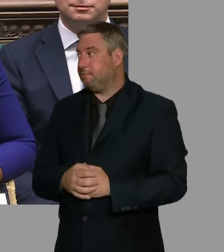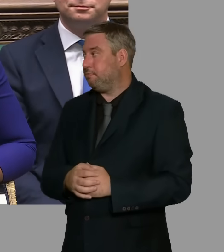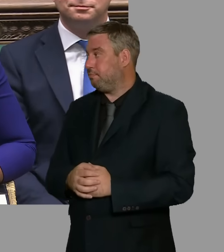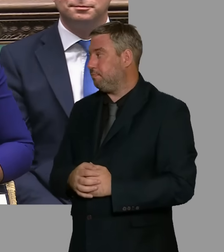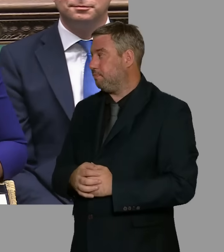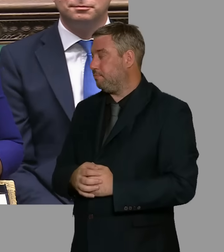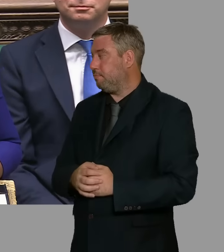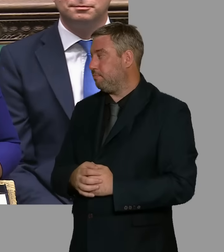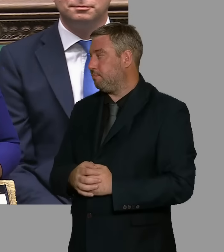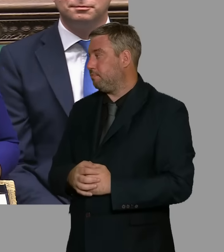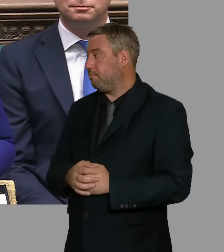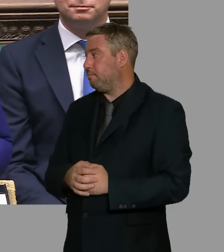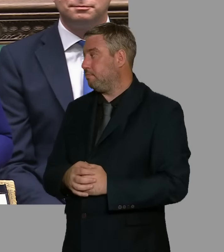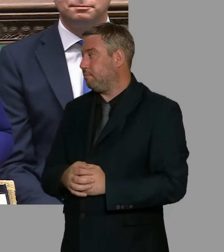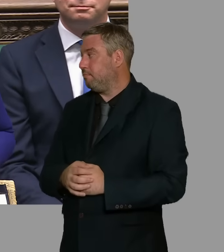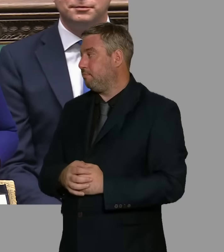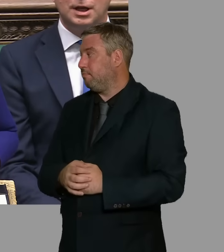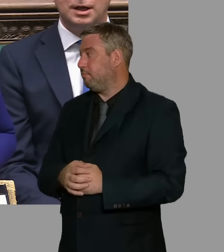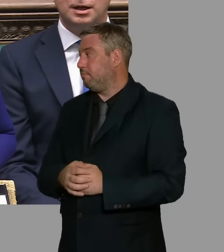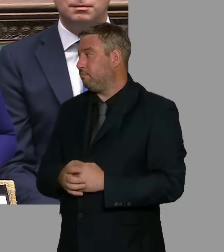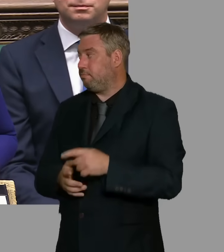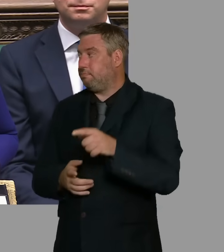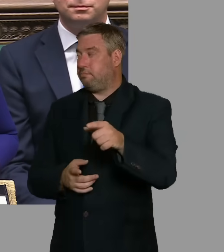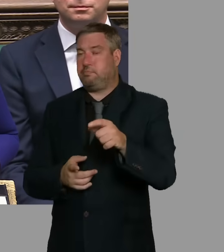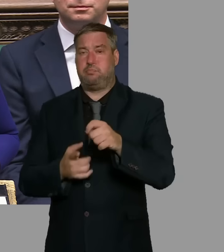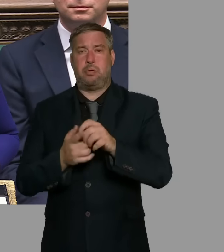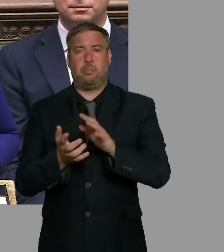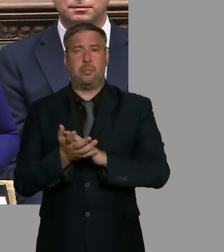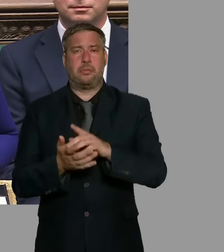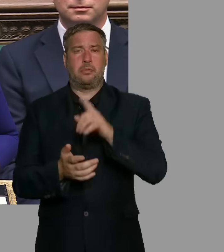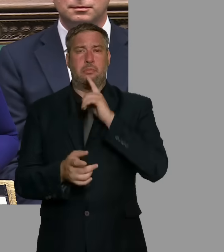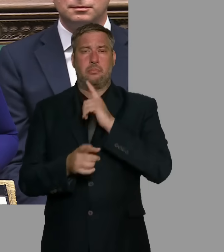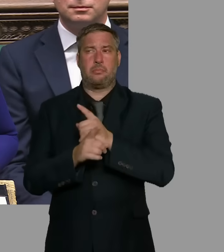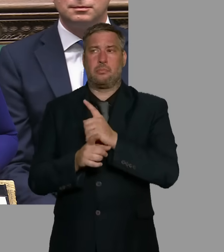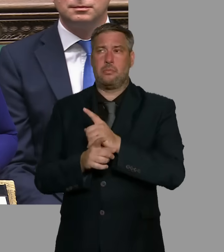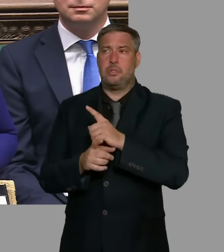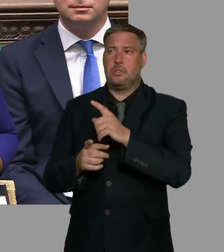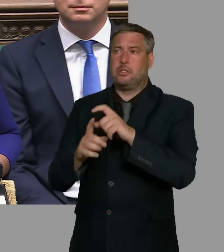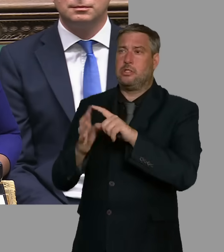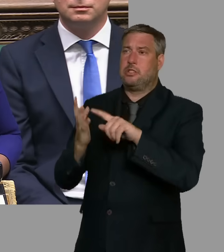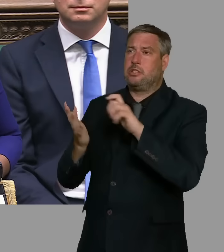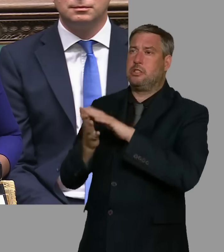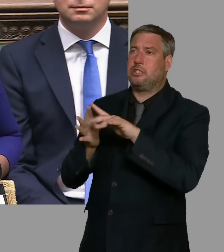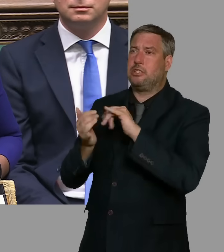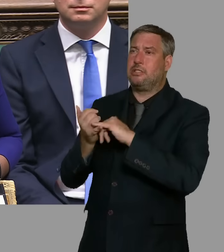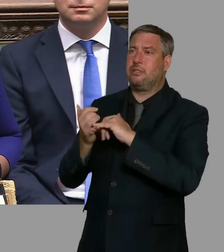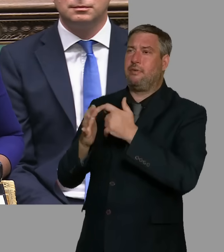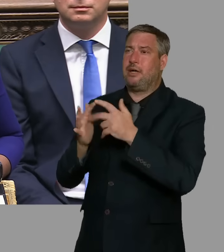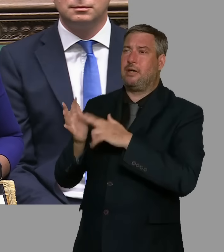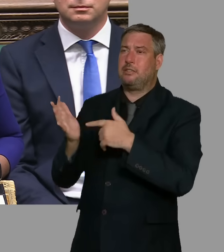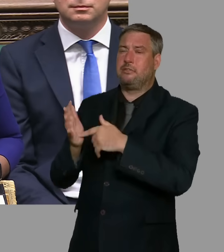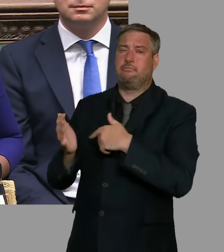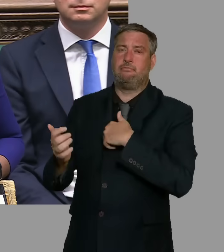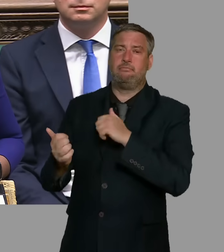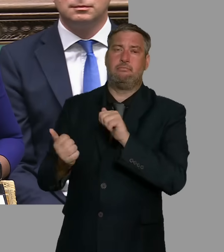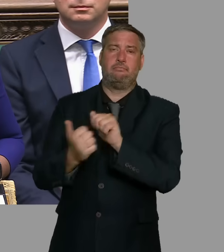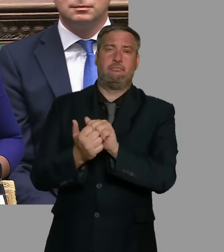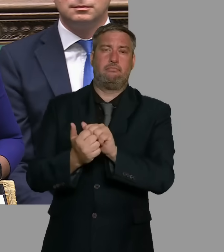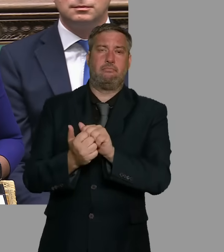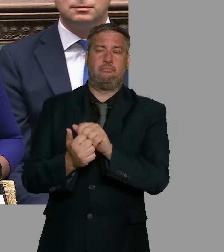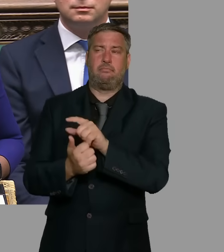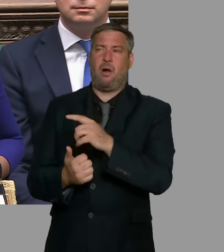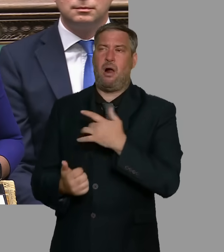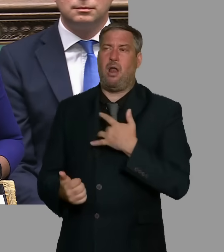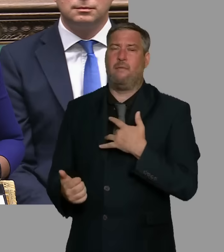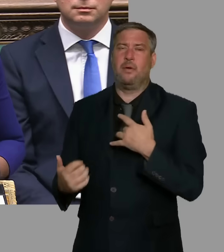public service and she will be very much missed. And I also agree with the Prime Minister, as should all of us in this House. We stand shoulder to